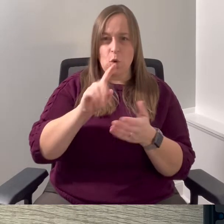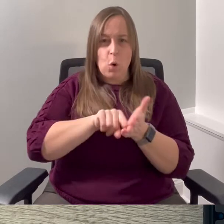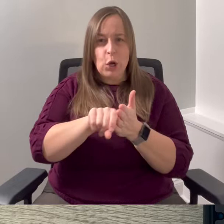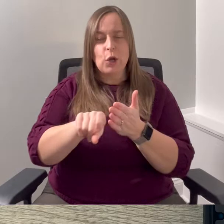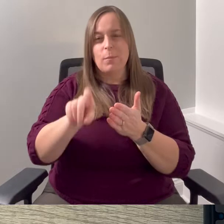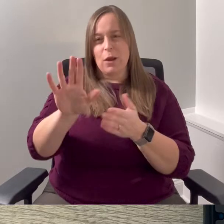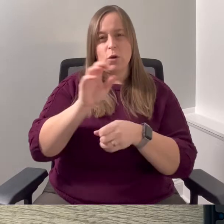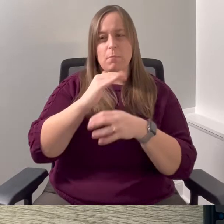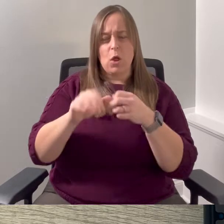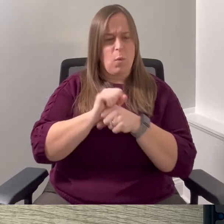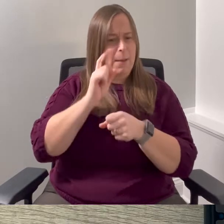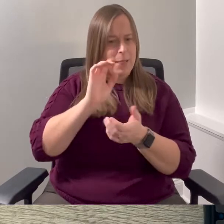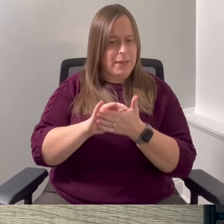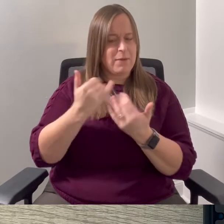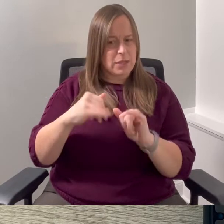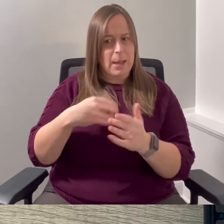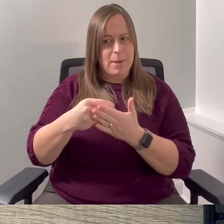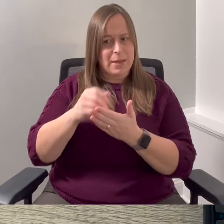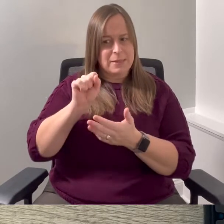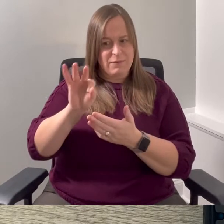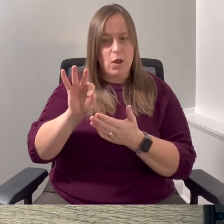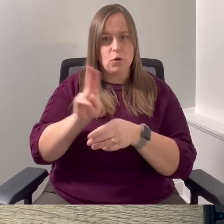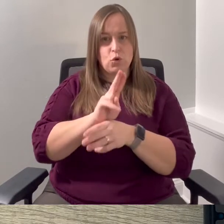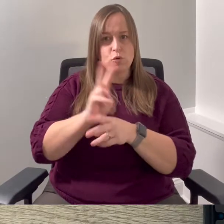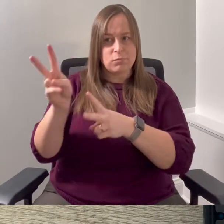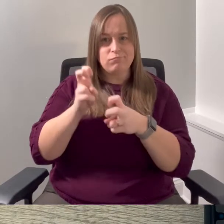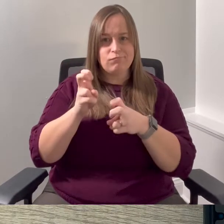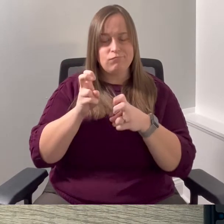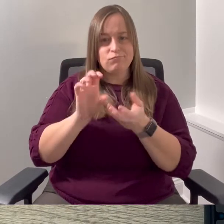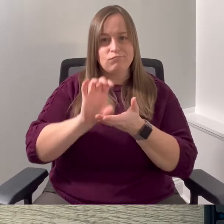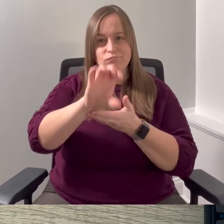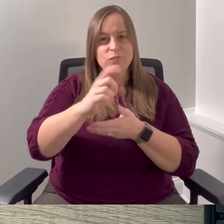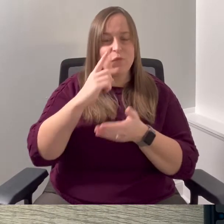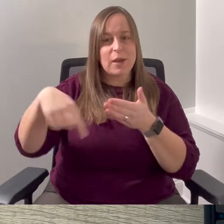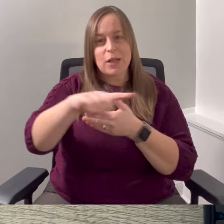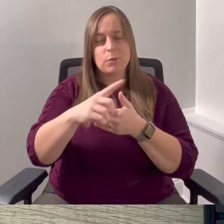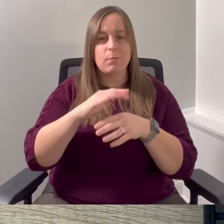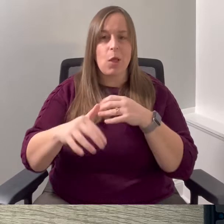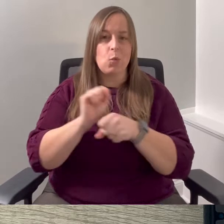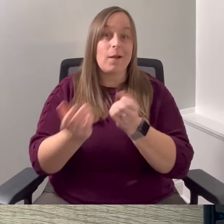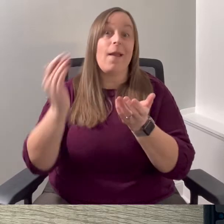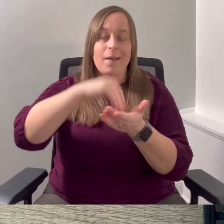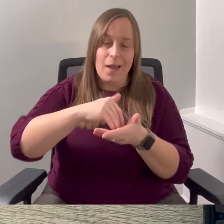some more money in that sinking fund that I'll be able to pull from next week when I have to take her back for the second visit.